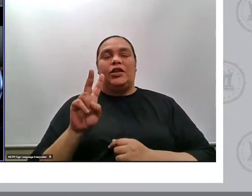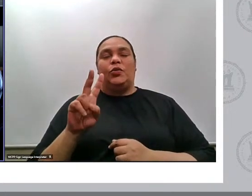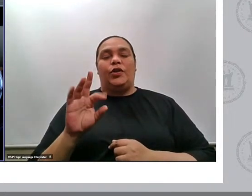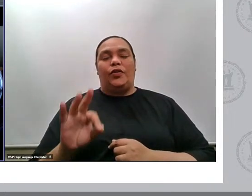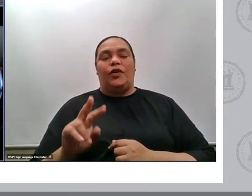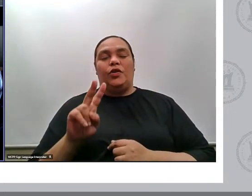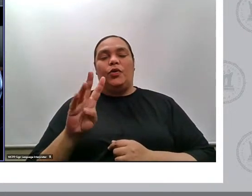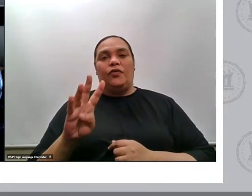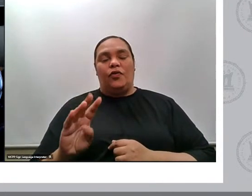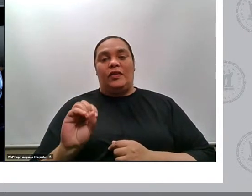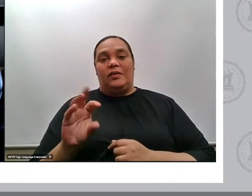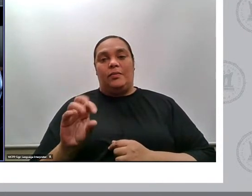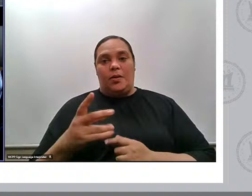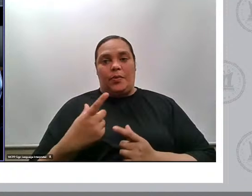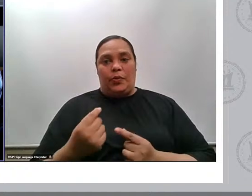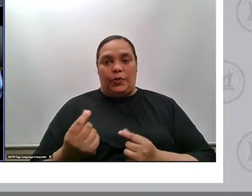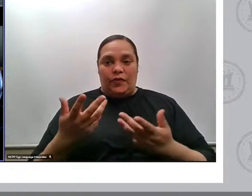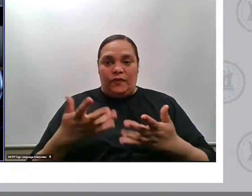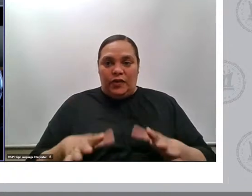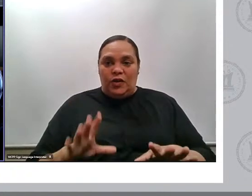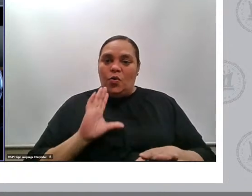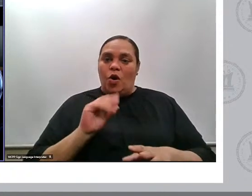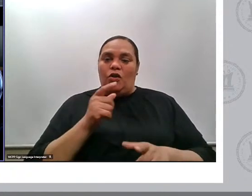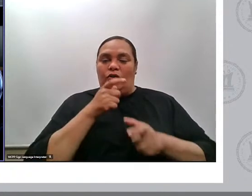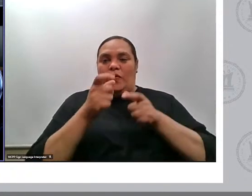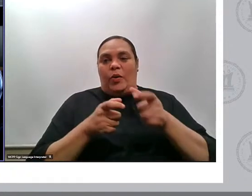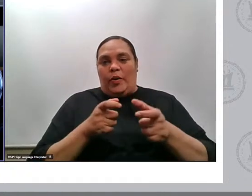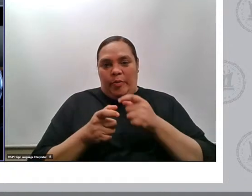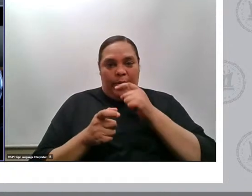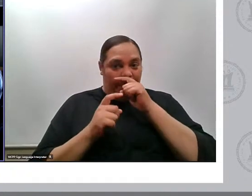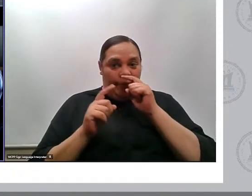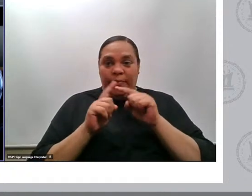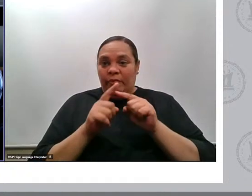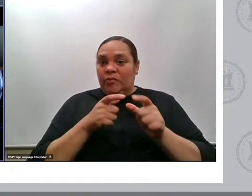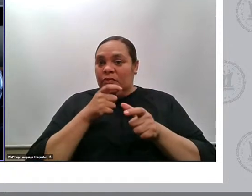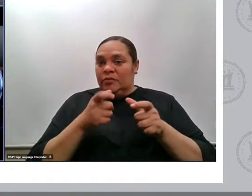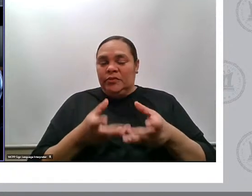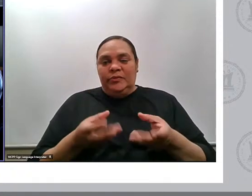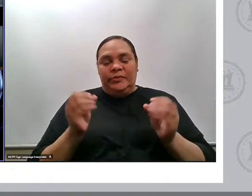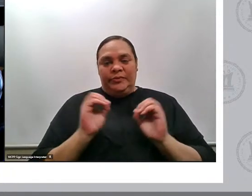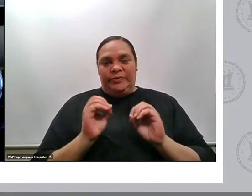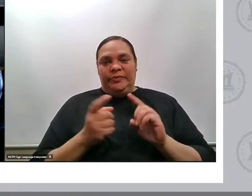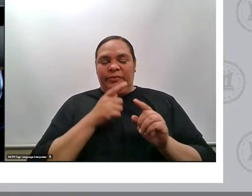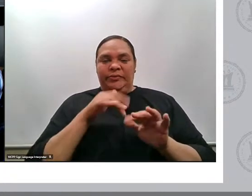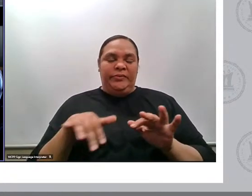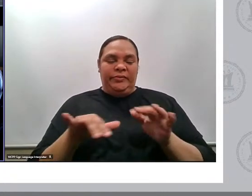of September, asking for comment. No comments were received from the public.